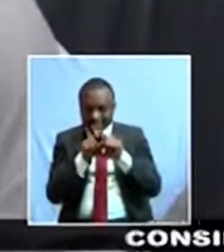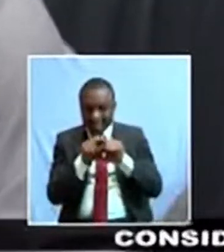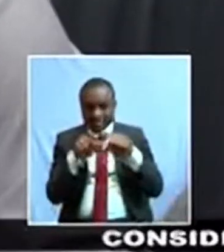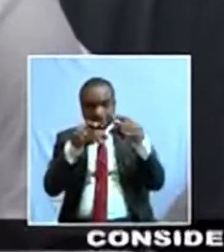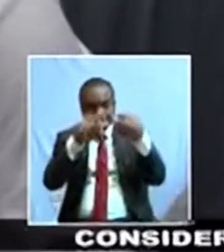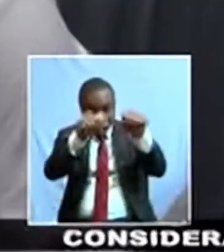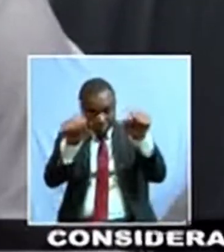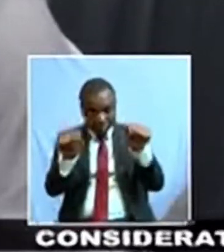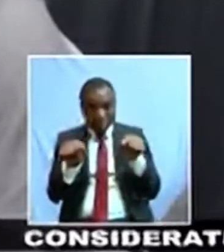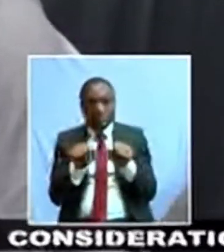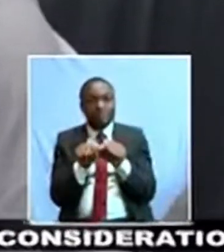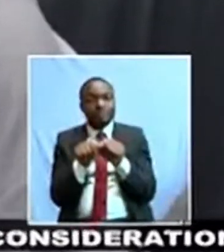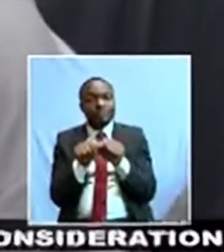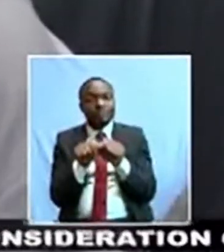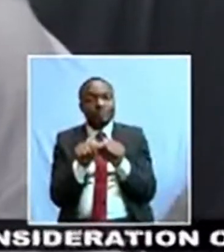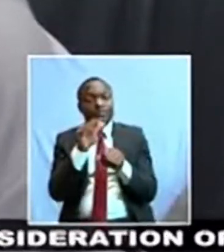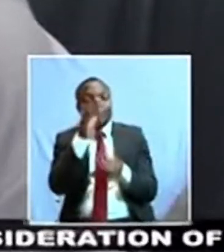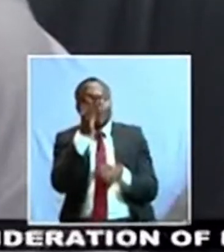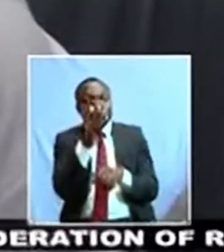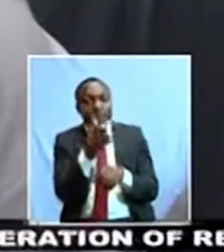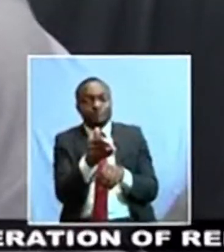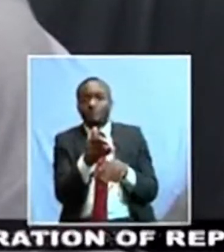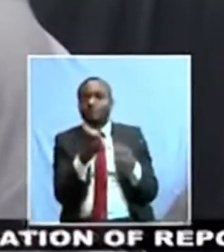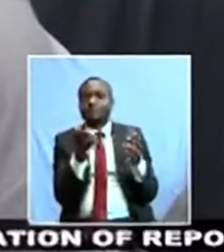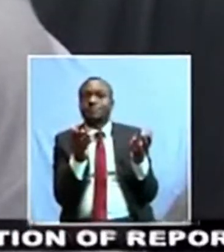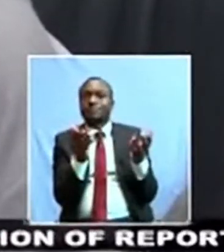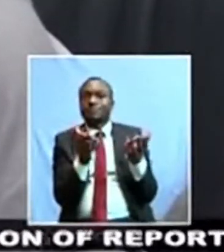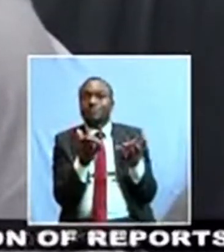premises, there is no